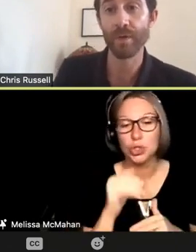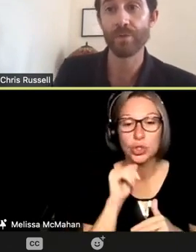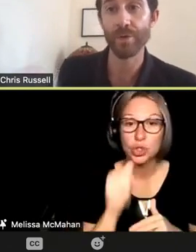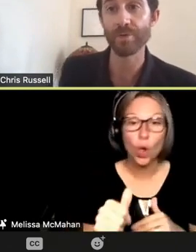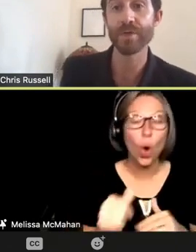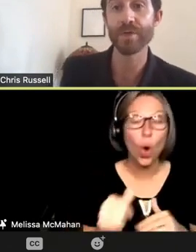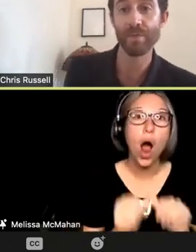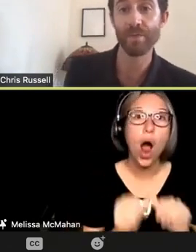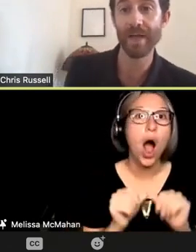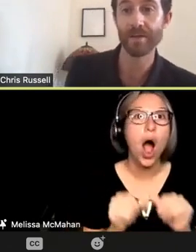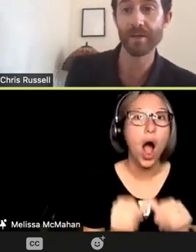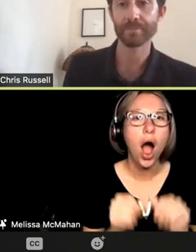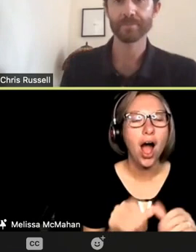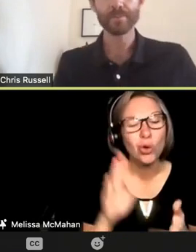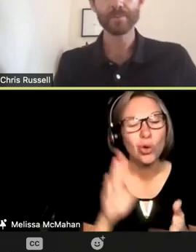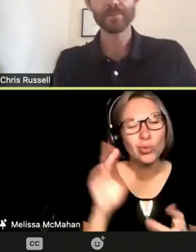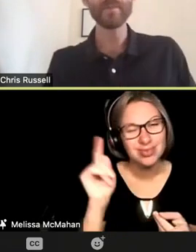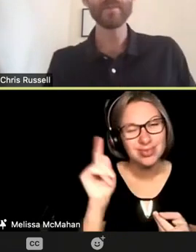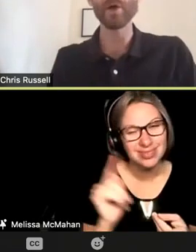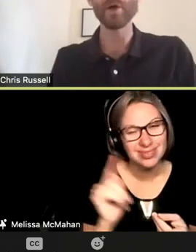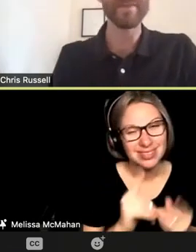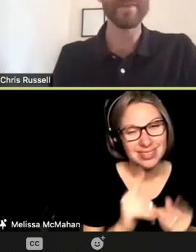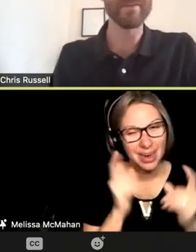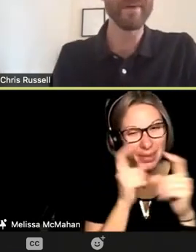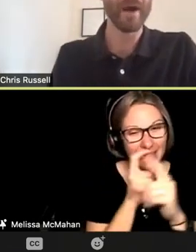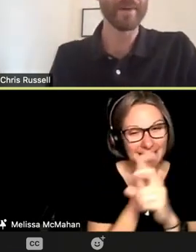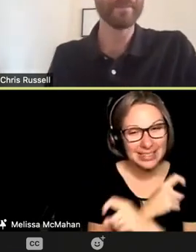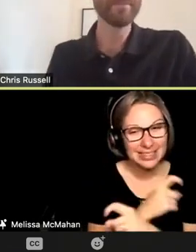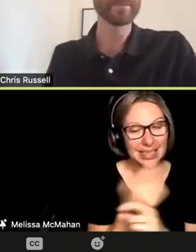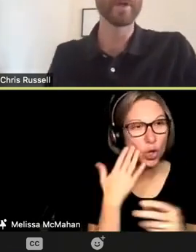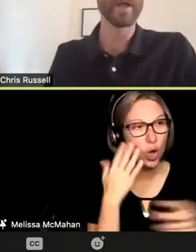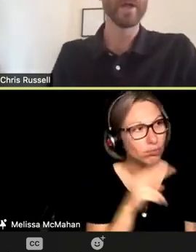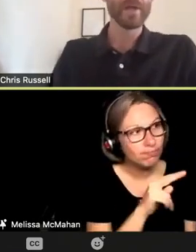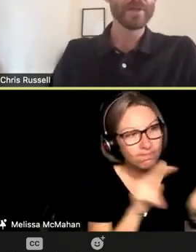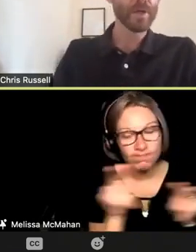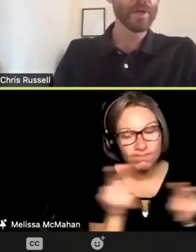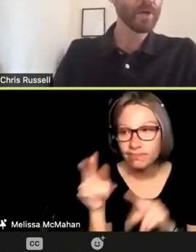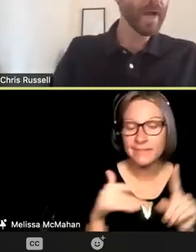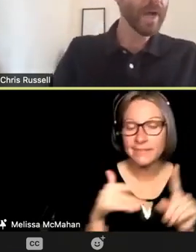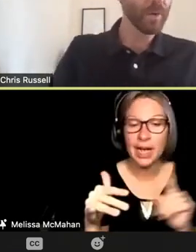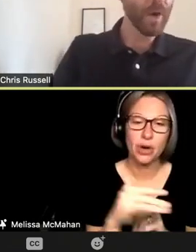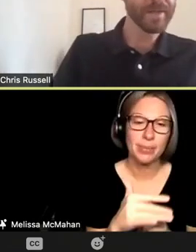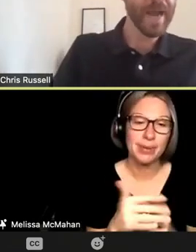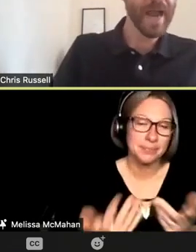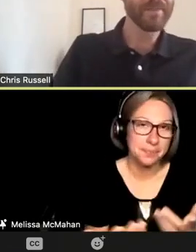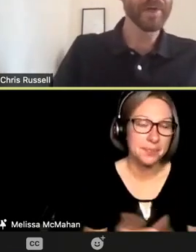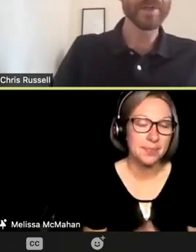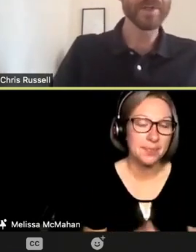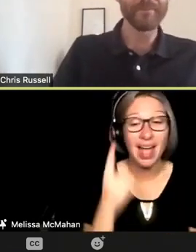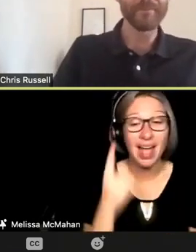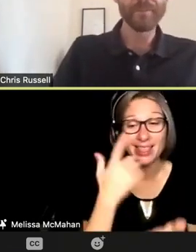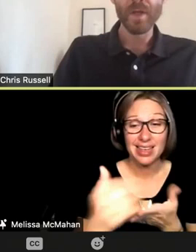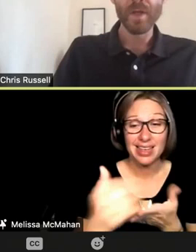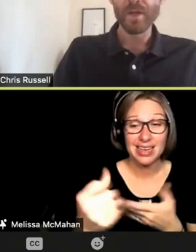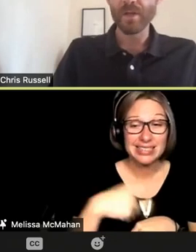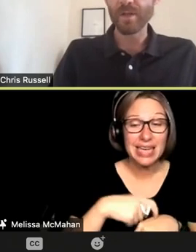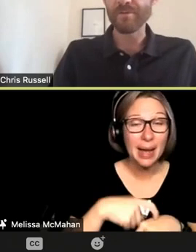what you're doing. Reduce the complexity and look around the environment. Okay, so I think we're out of time.